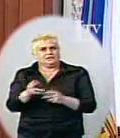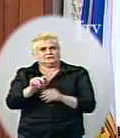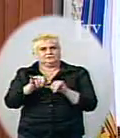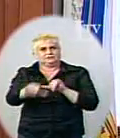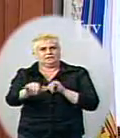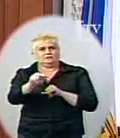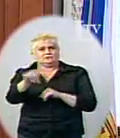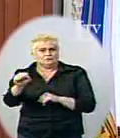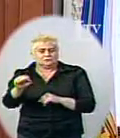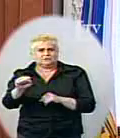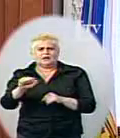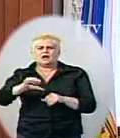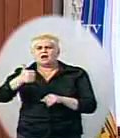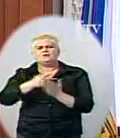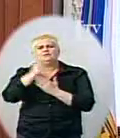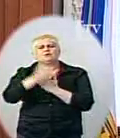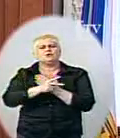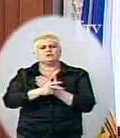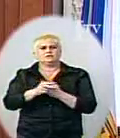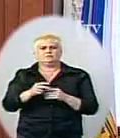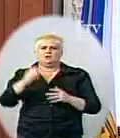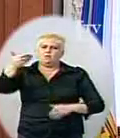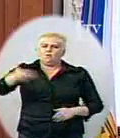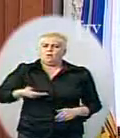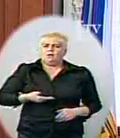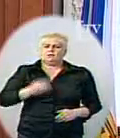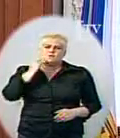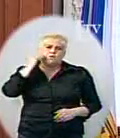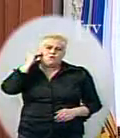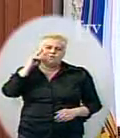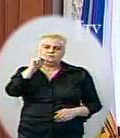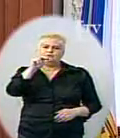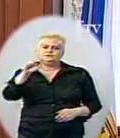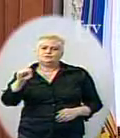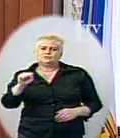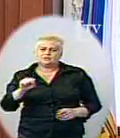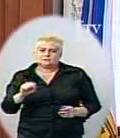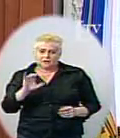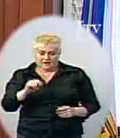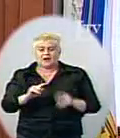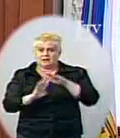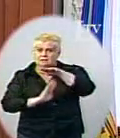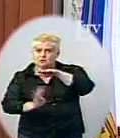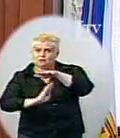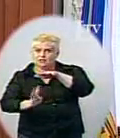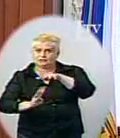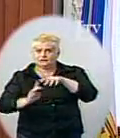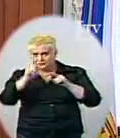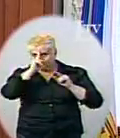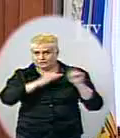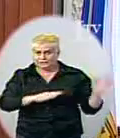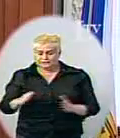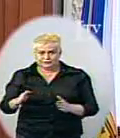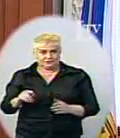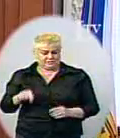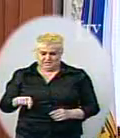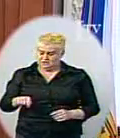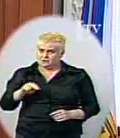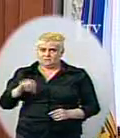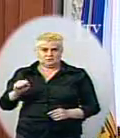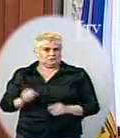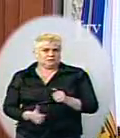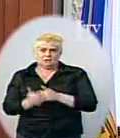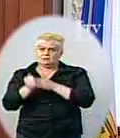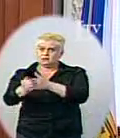Nova Scotia. The province's new immigration strategy is among the most comprehensive in Canada,